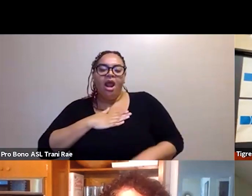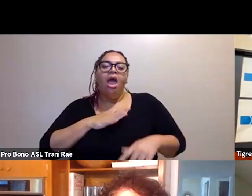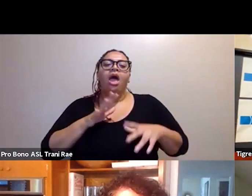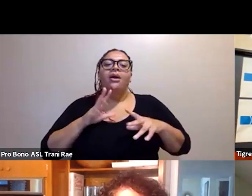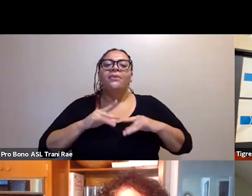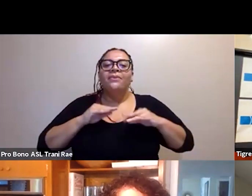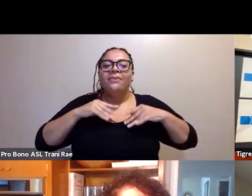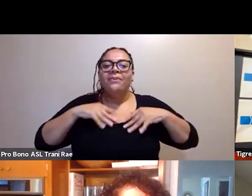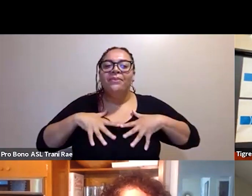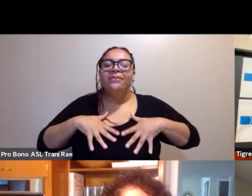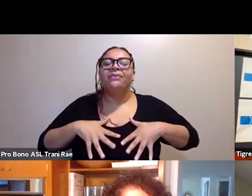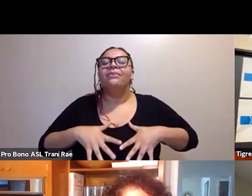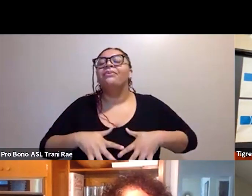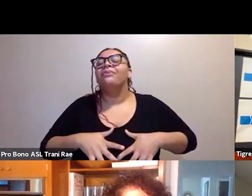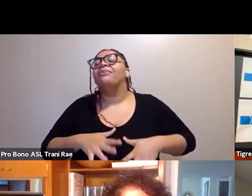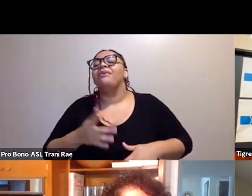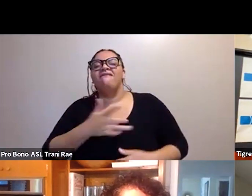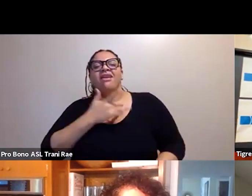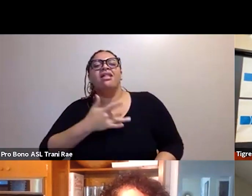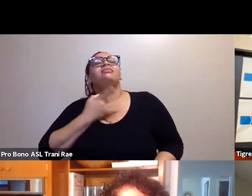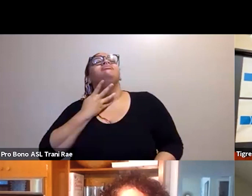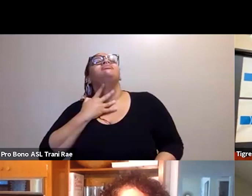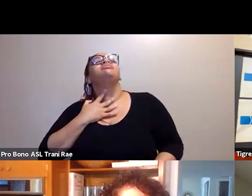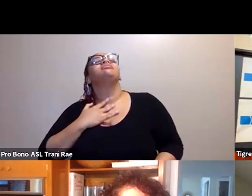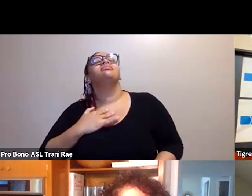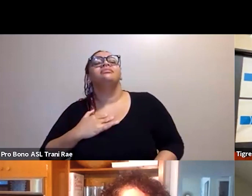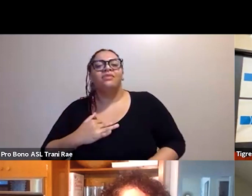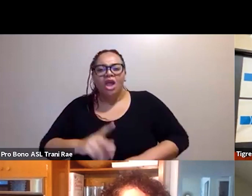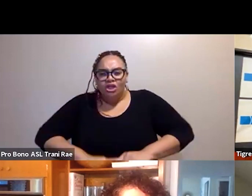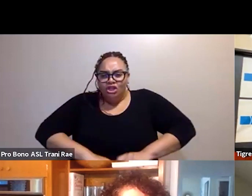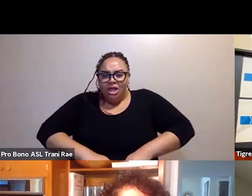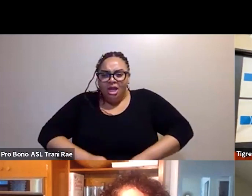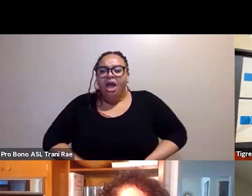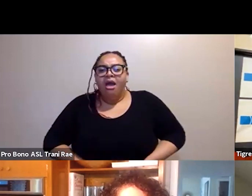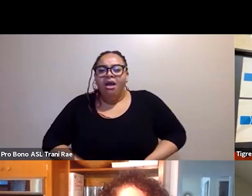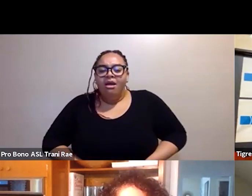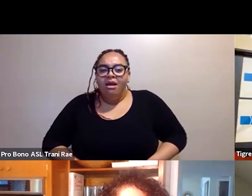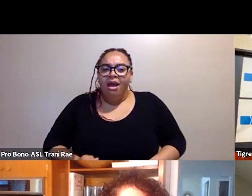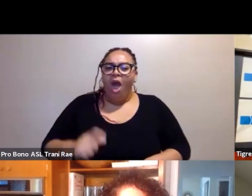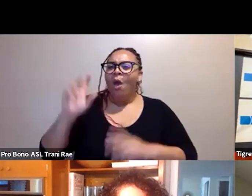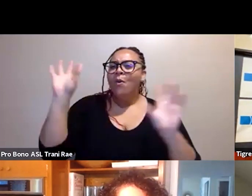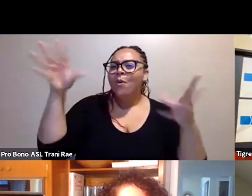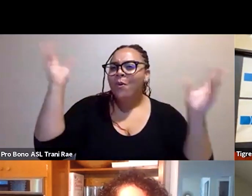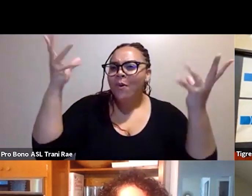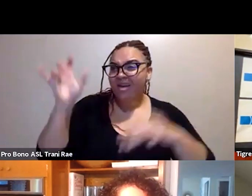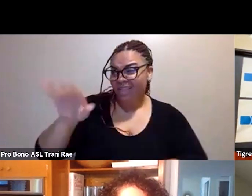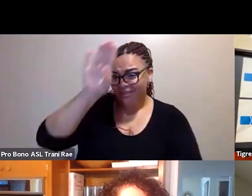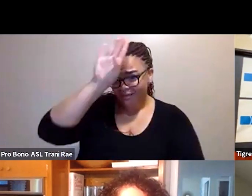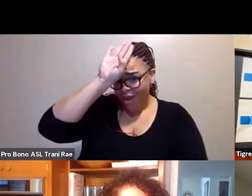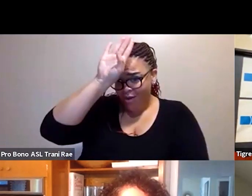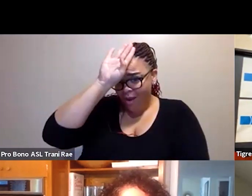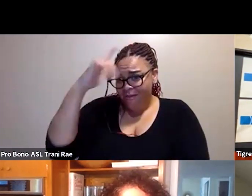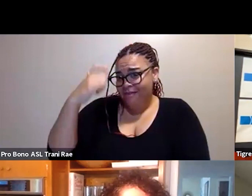burning the roof of my mouth, unbuttoned jeans. Woo woo! Is that the fire department? Because I got my